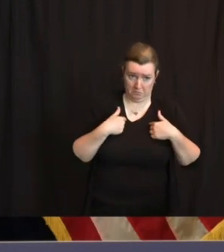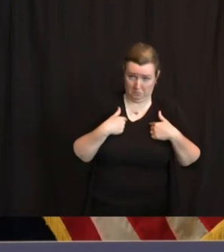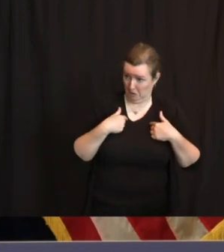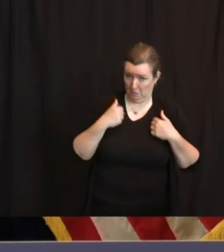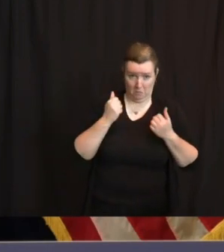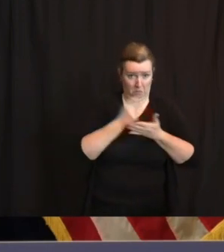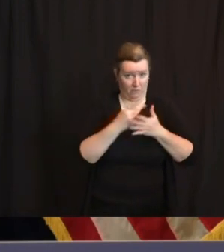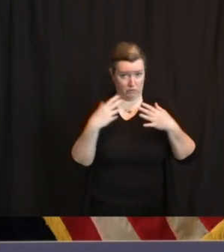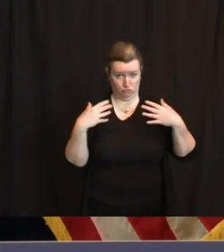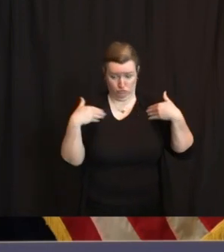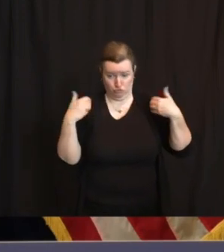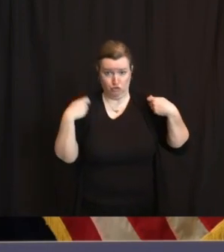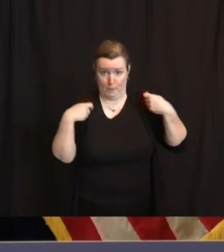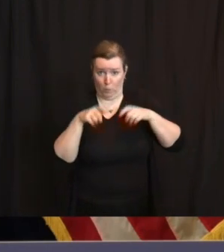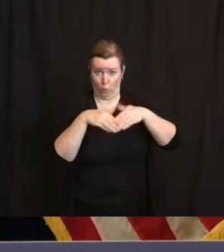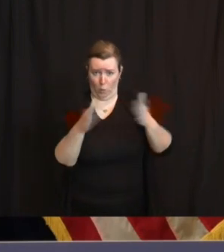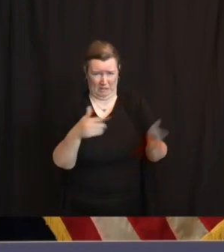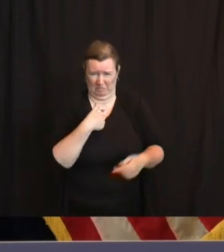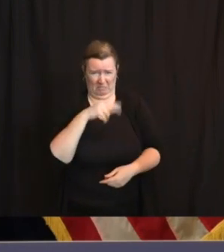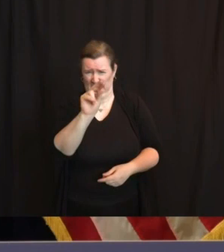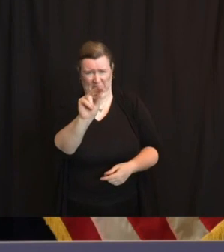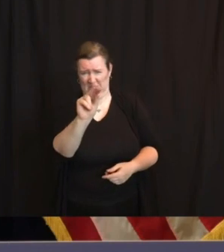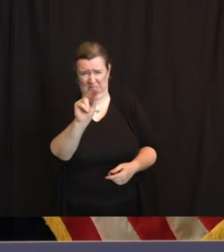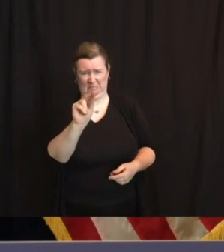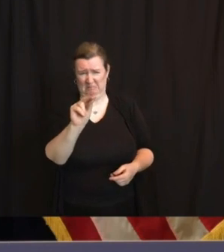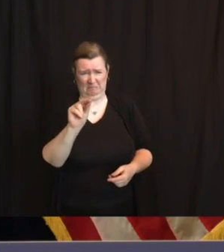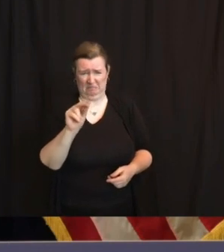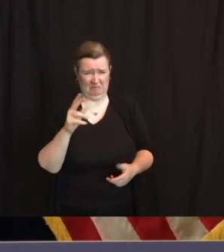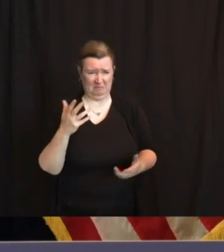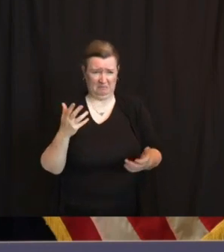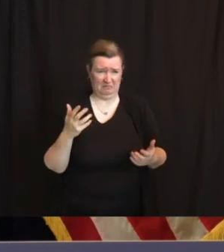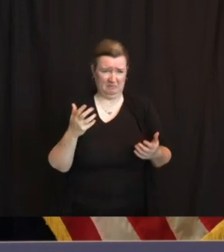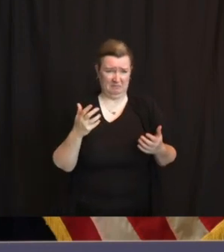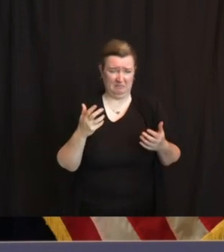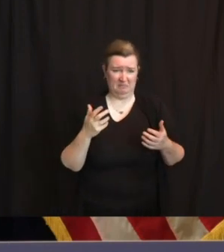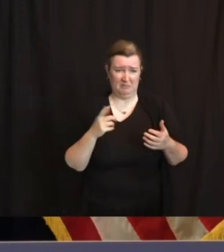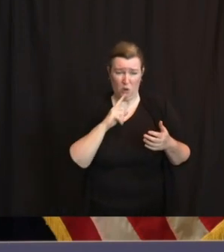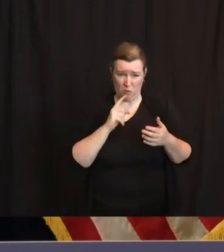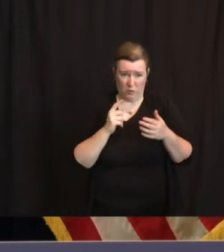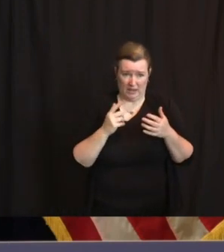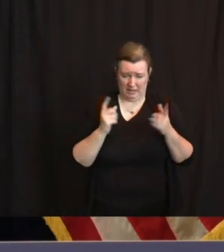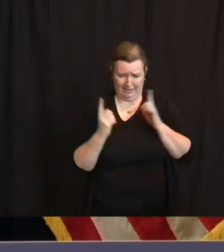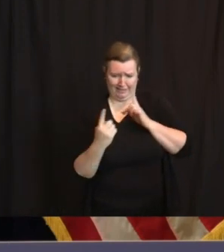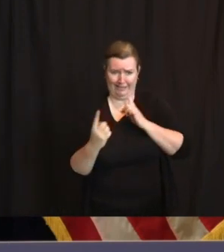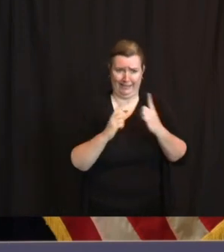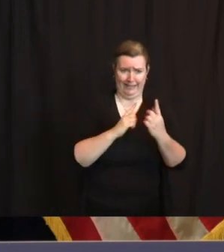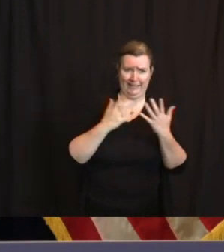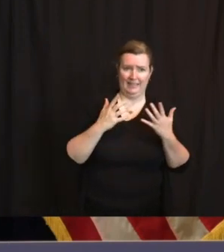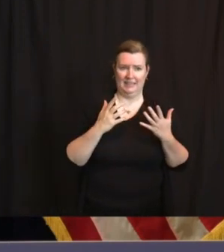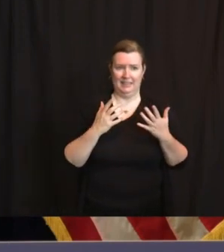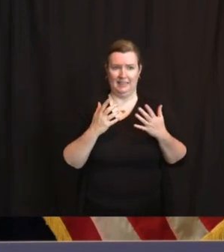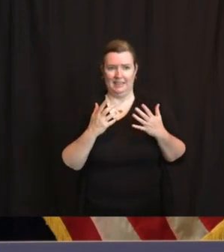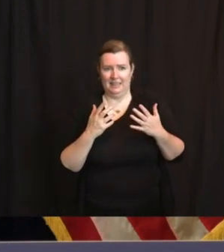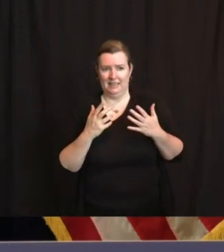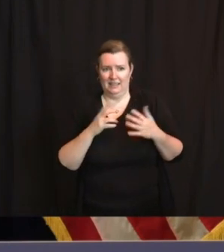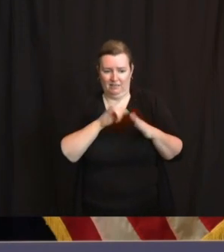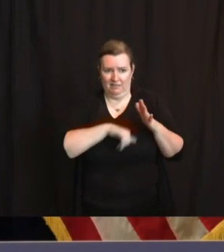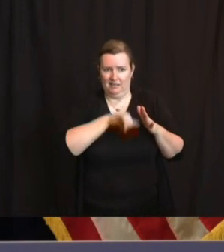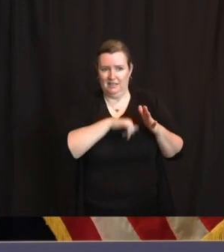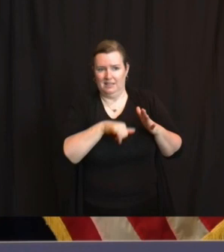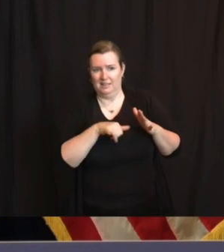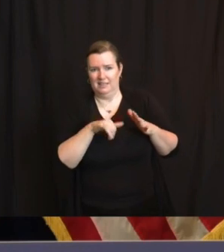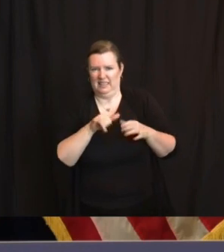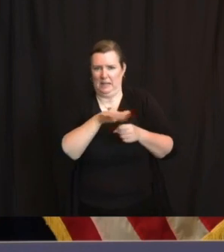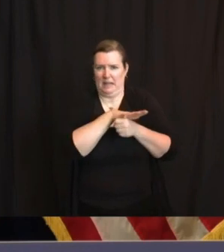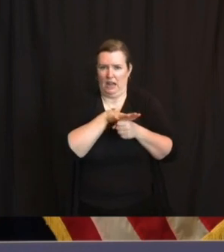close proximity. Not necessarily sedentary, but you are, by definition, in the same milieu for a period of time,